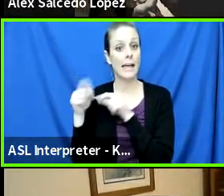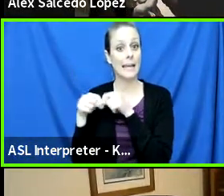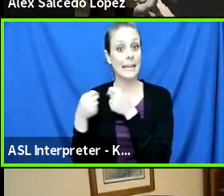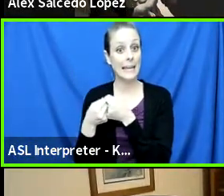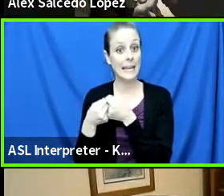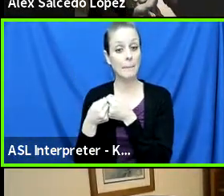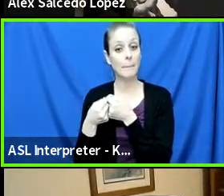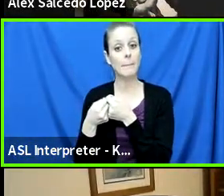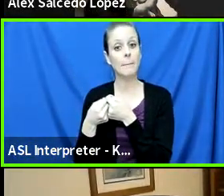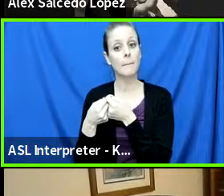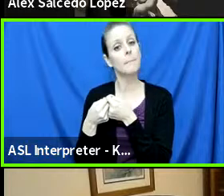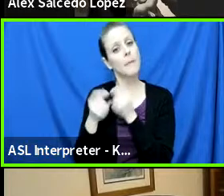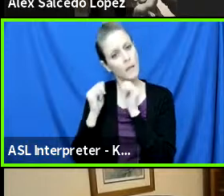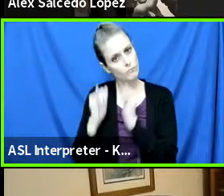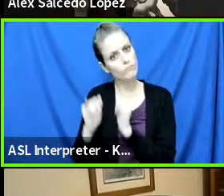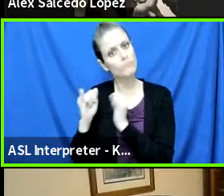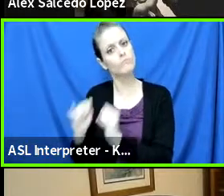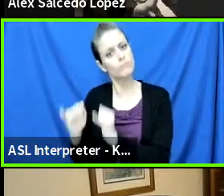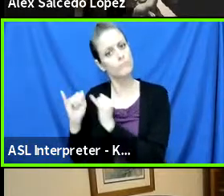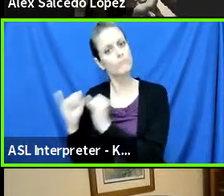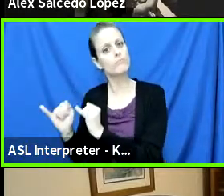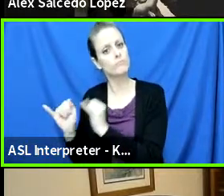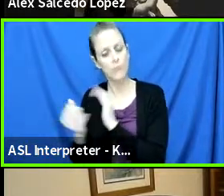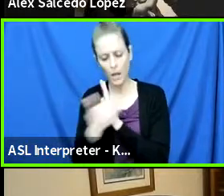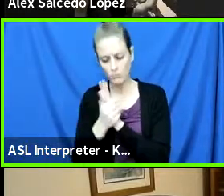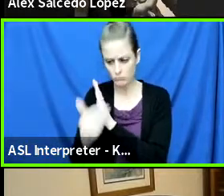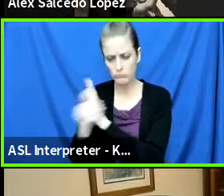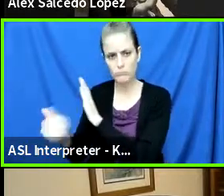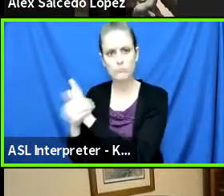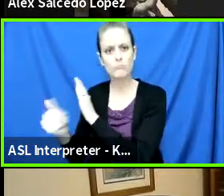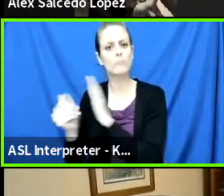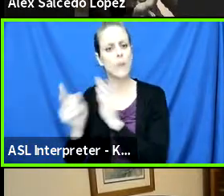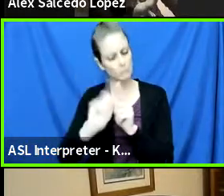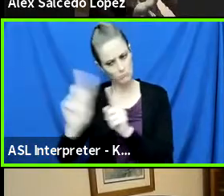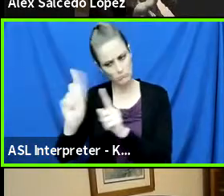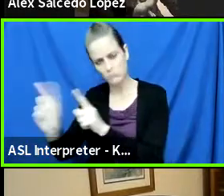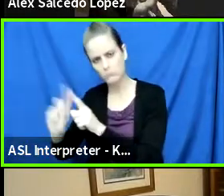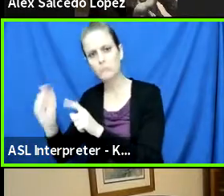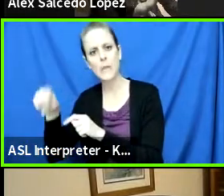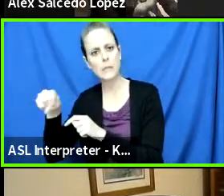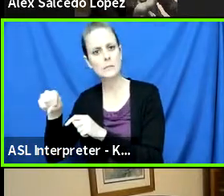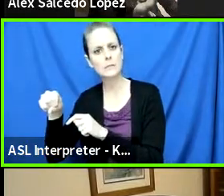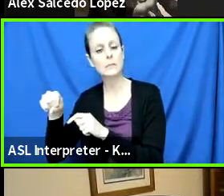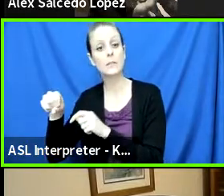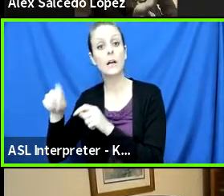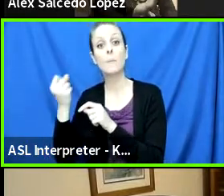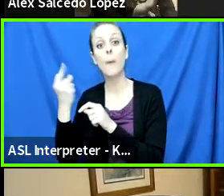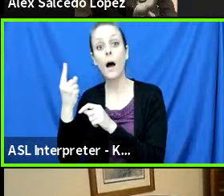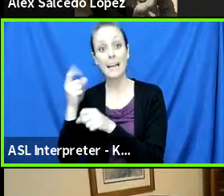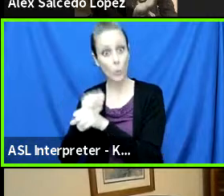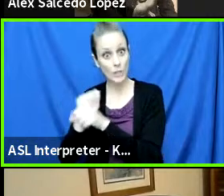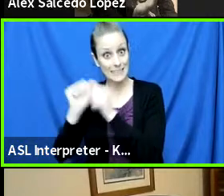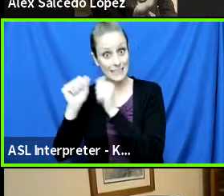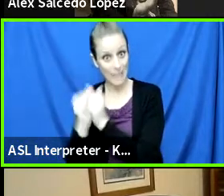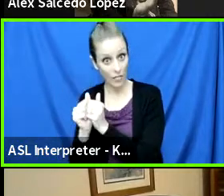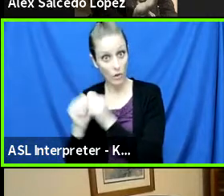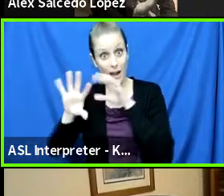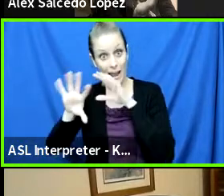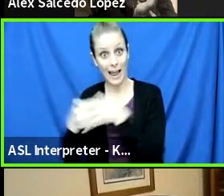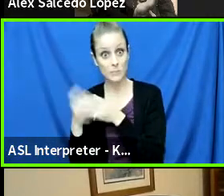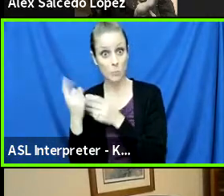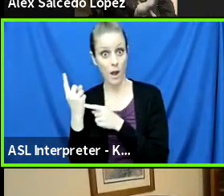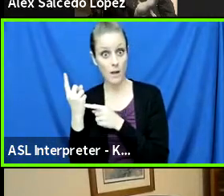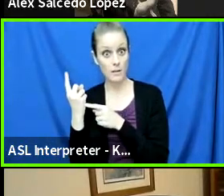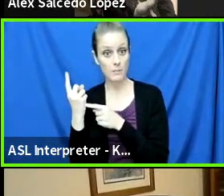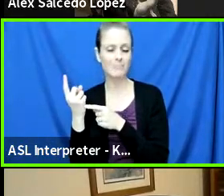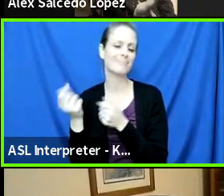different. They all know ways to work. But when a team works as one,